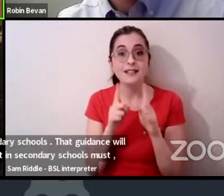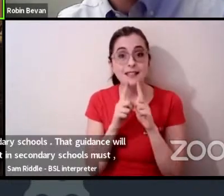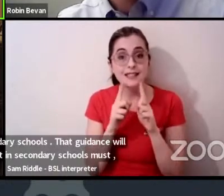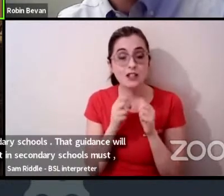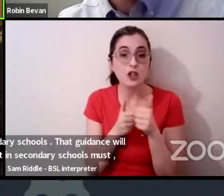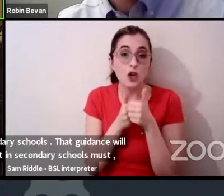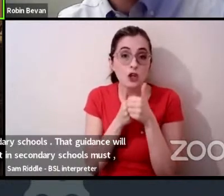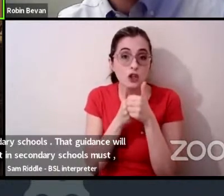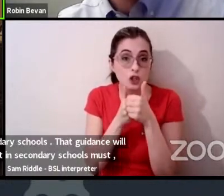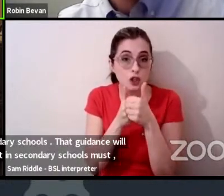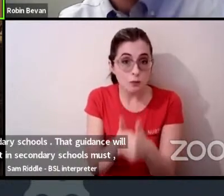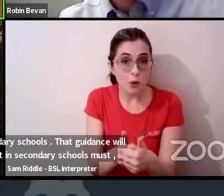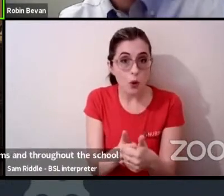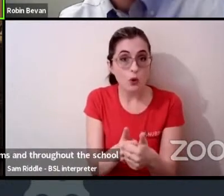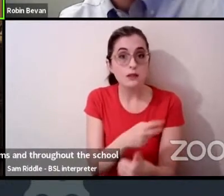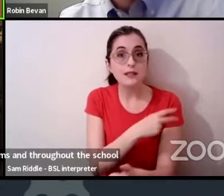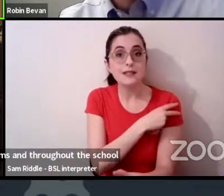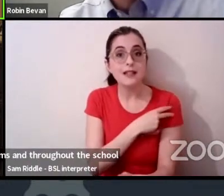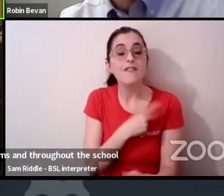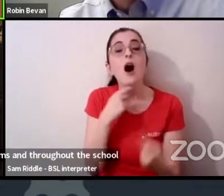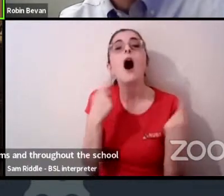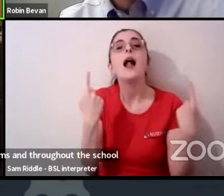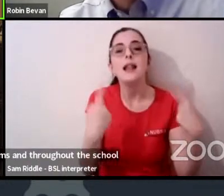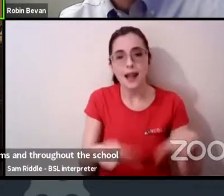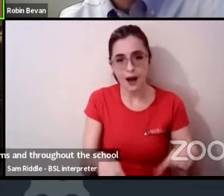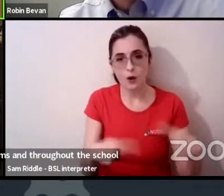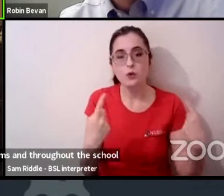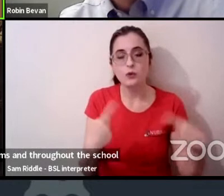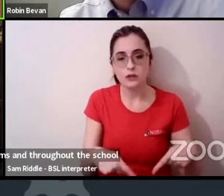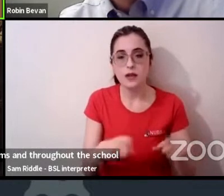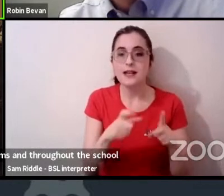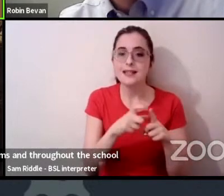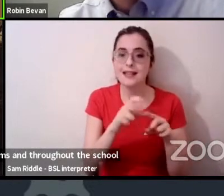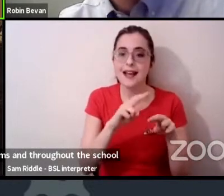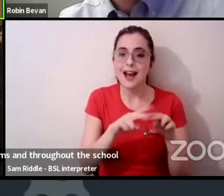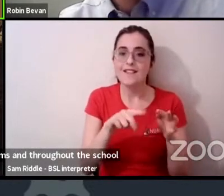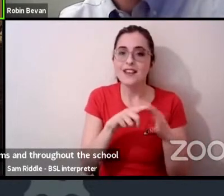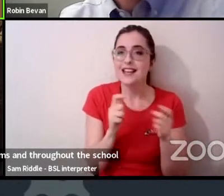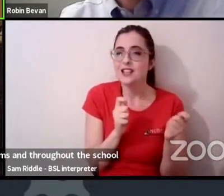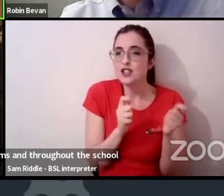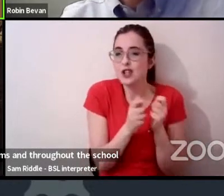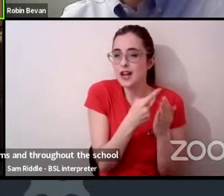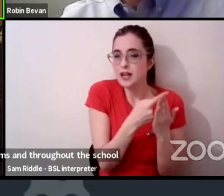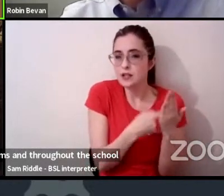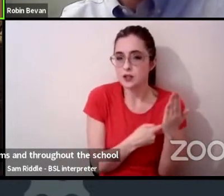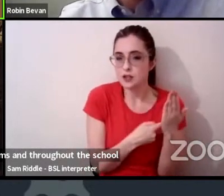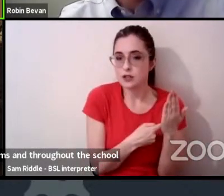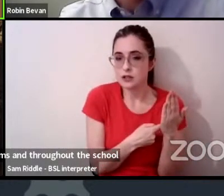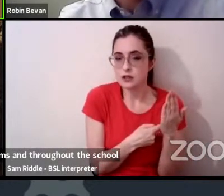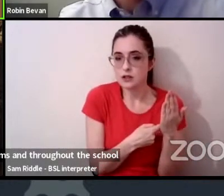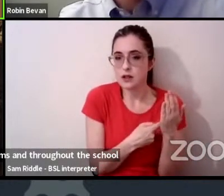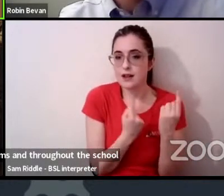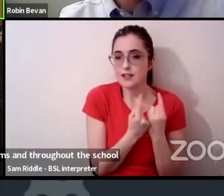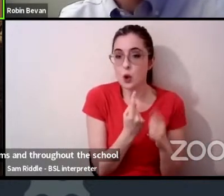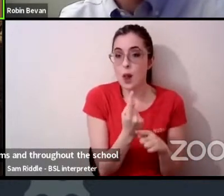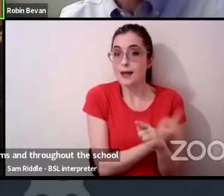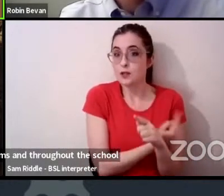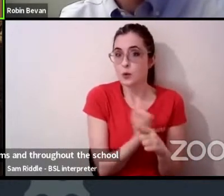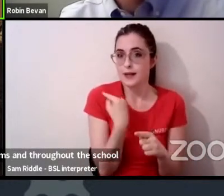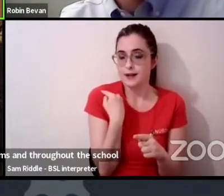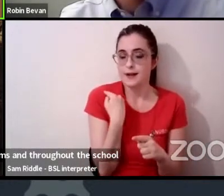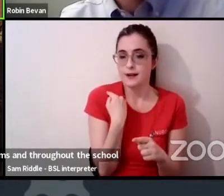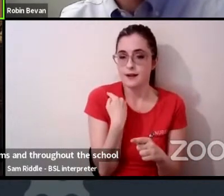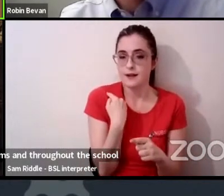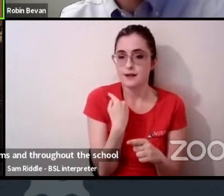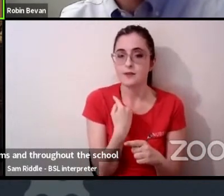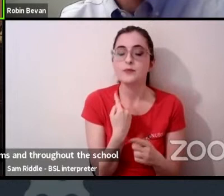staff are allowed to wear masks in primary schools. The DfE guidance changed on that issue last week. So